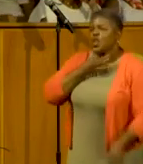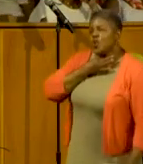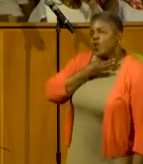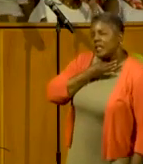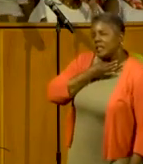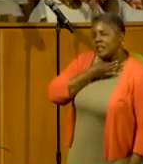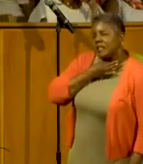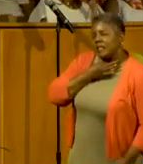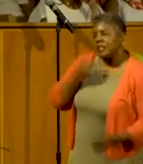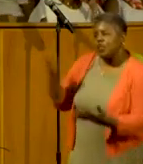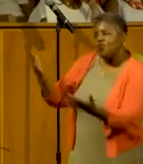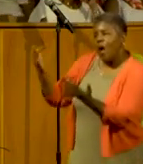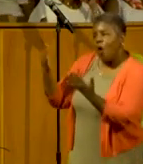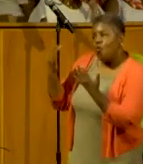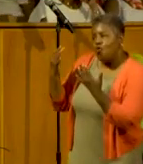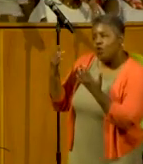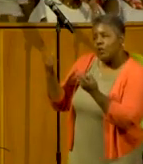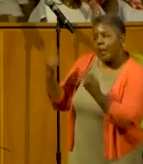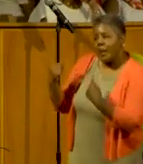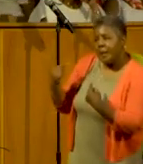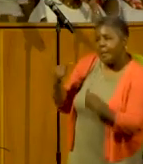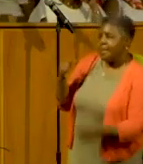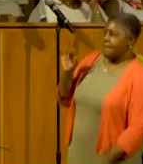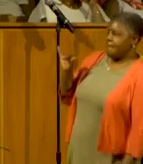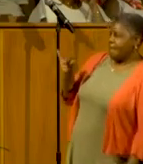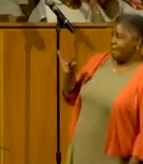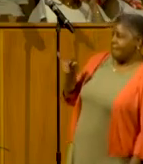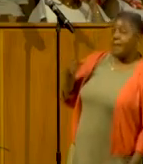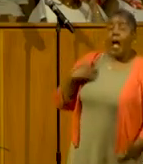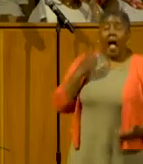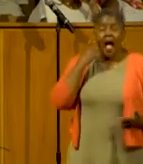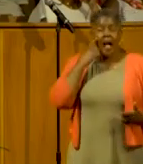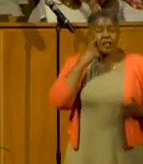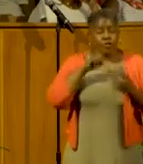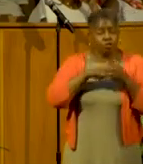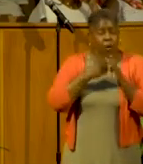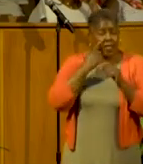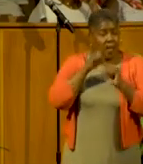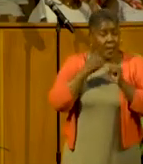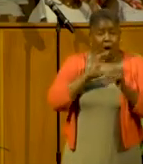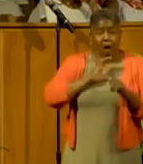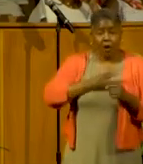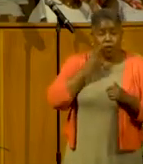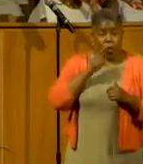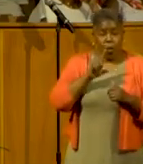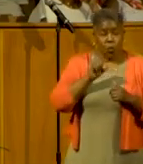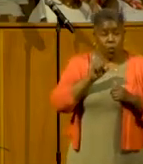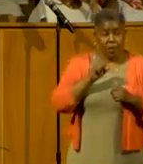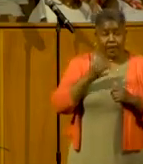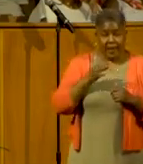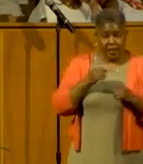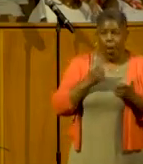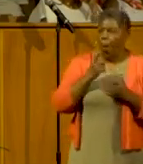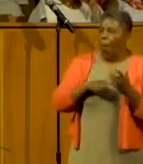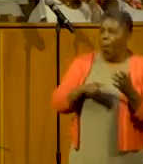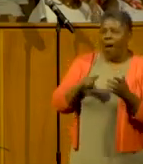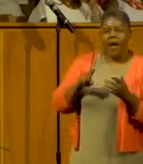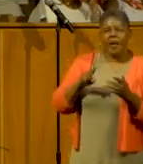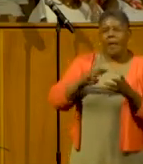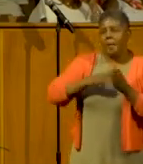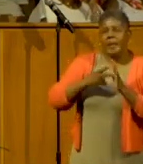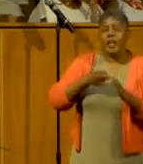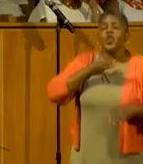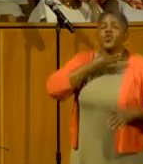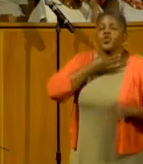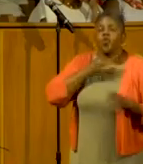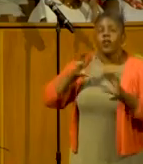Curious crowd was coming. And I started to think about the translation of us in 2019. What does the curious crowd look